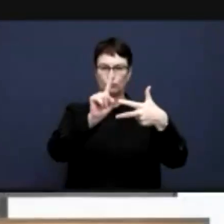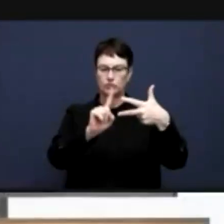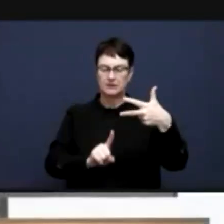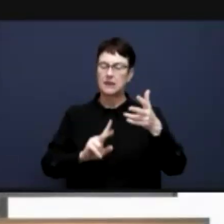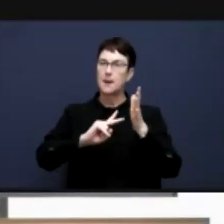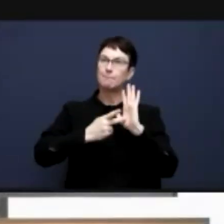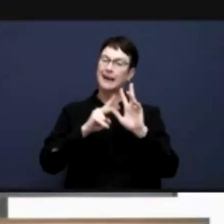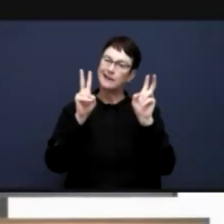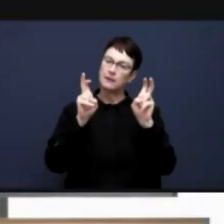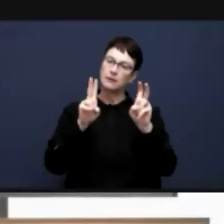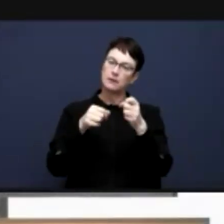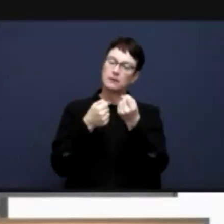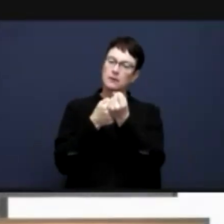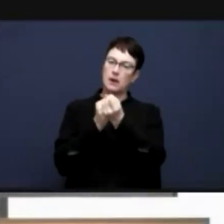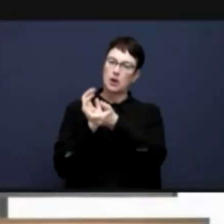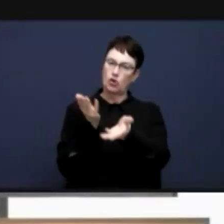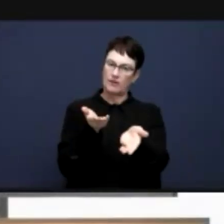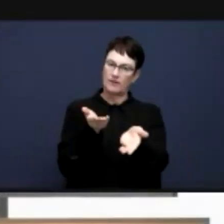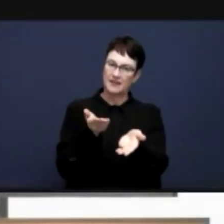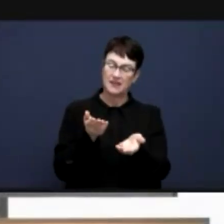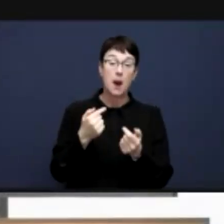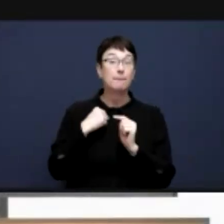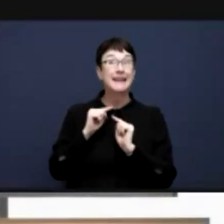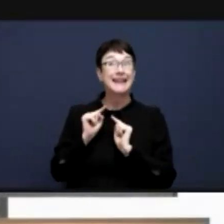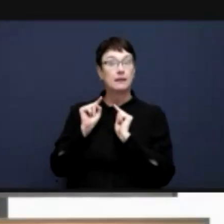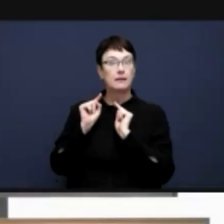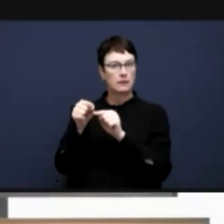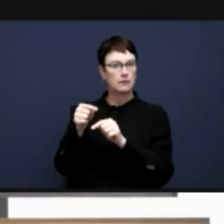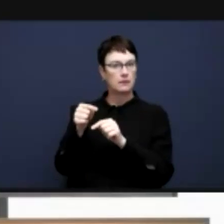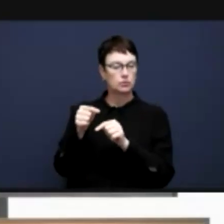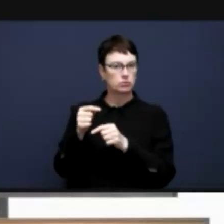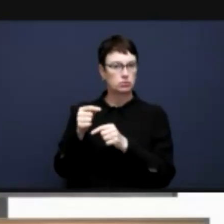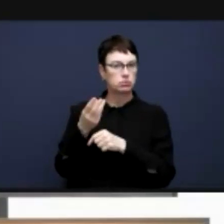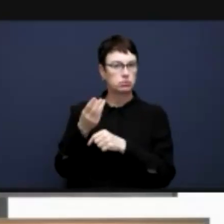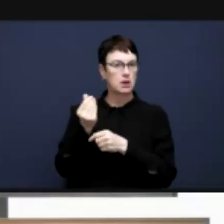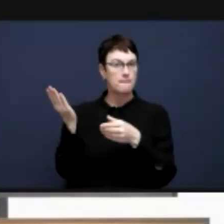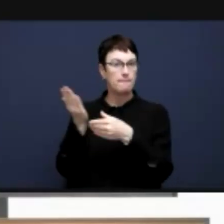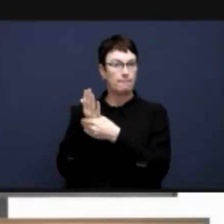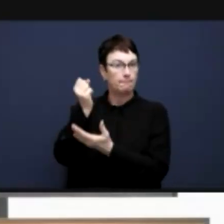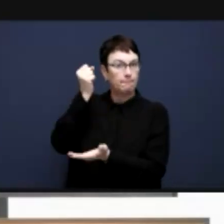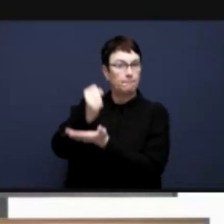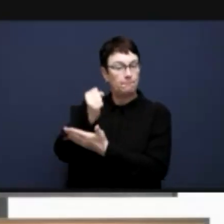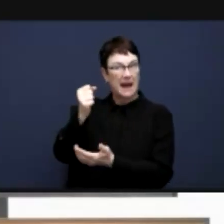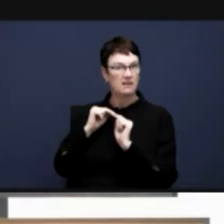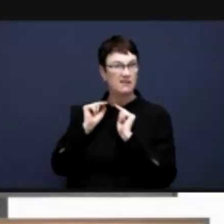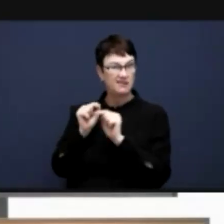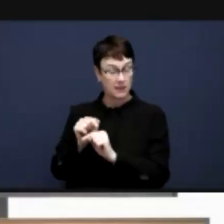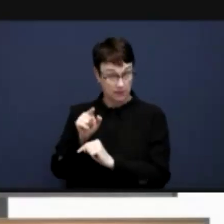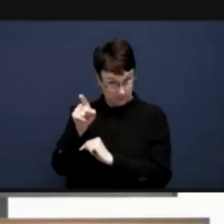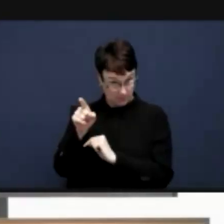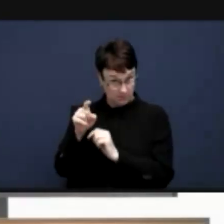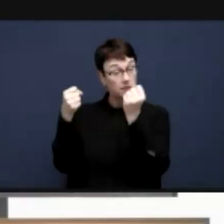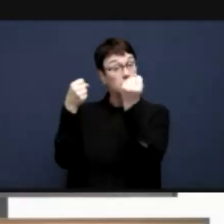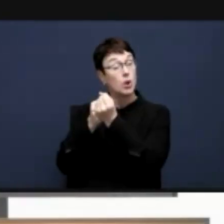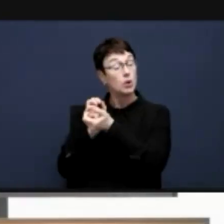documentation, does this requirement apply? What we came up with is that one